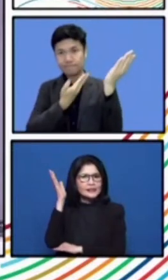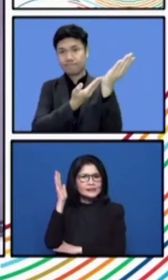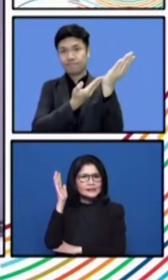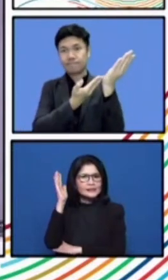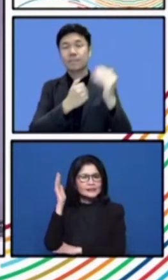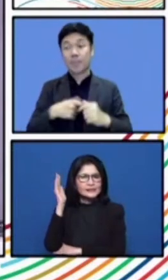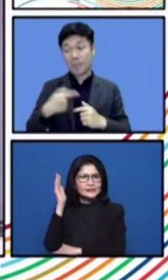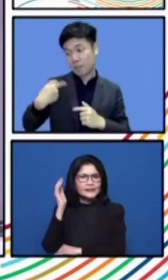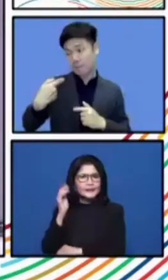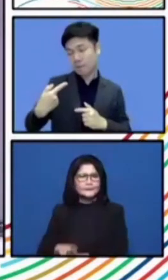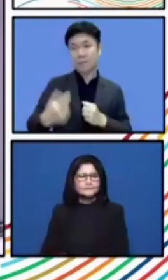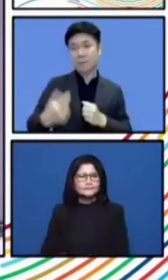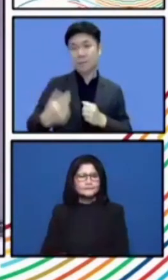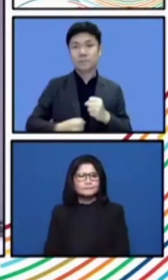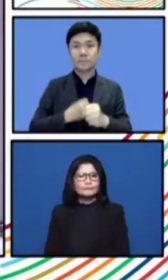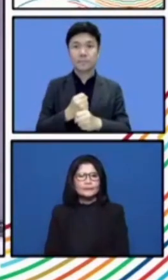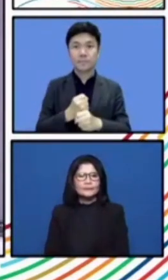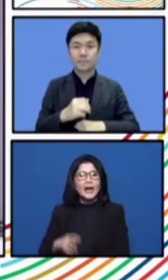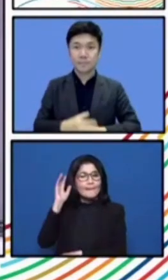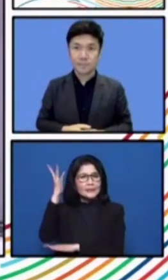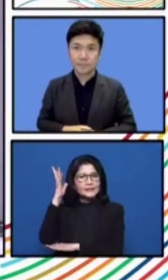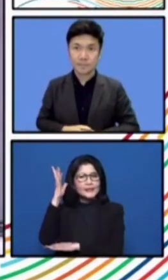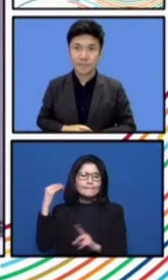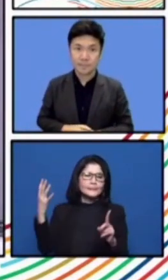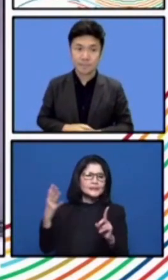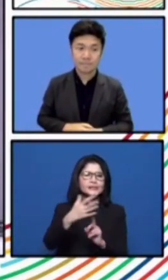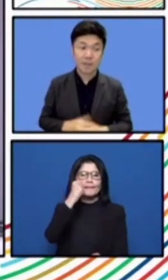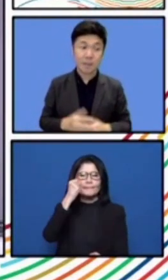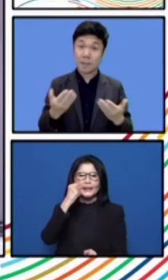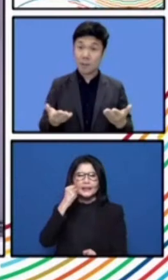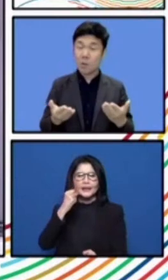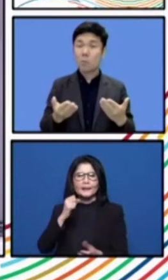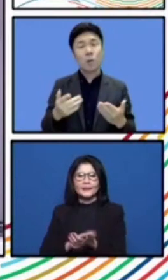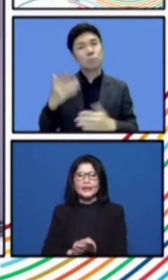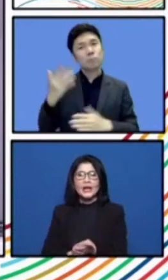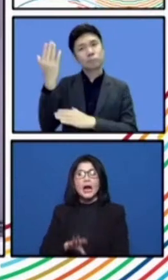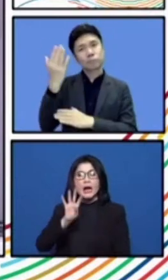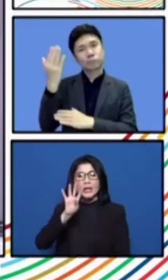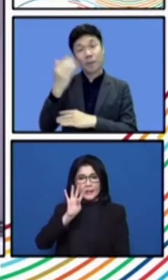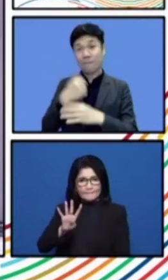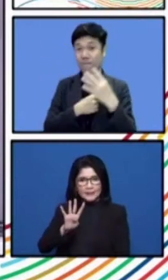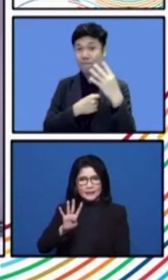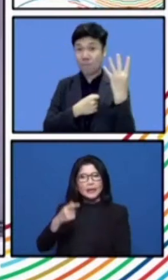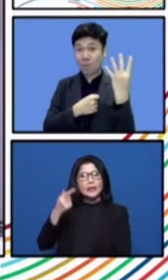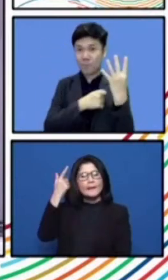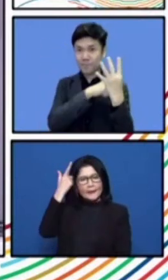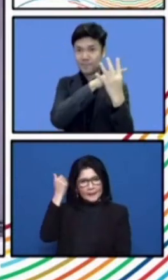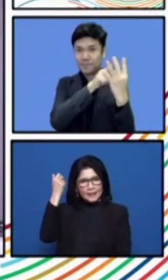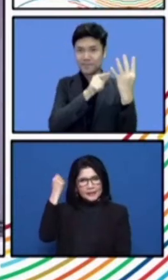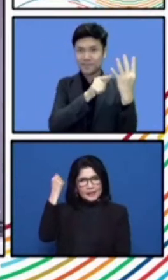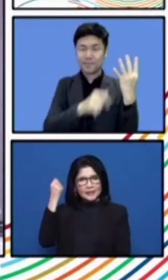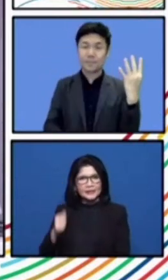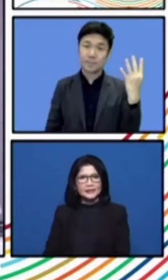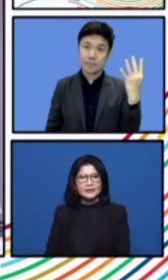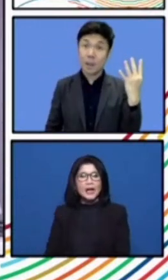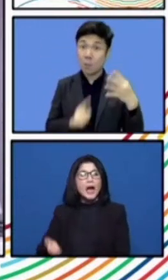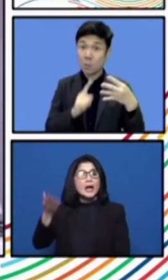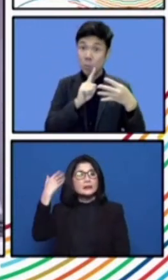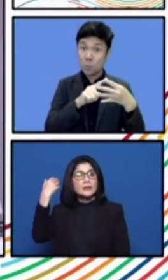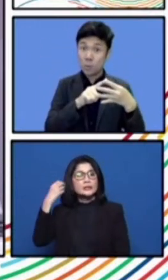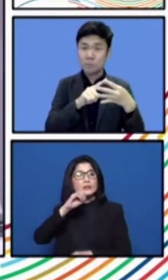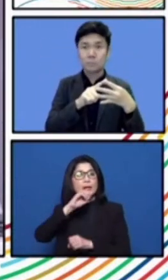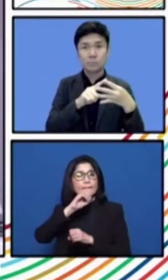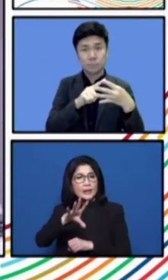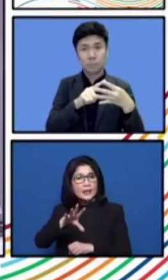I've learned that I want to share today uh one is exactly that we also organization the person's